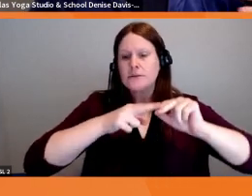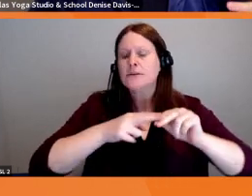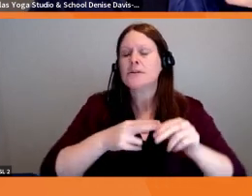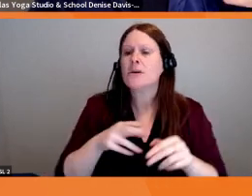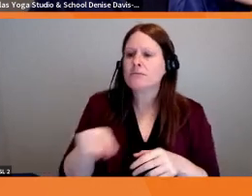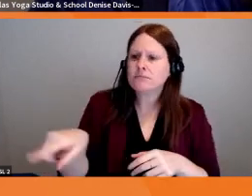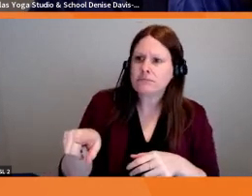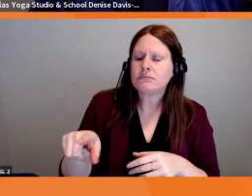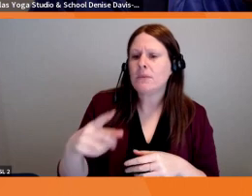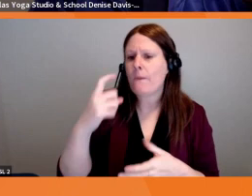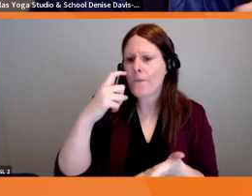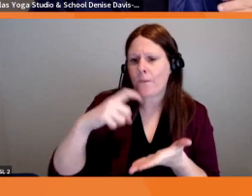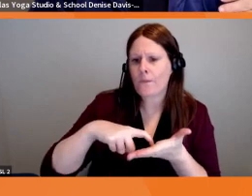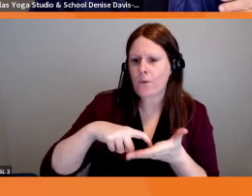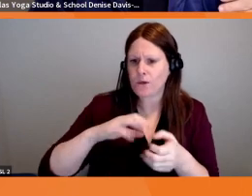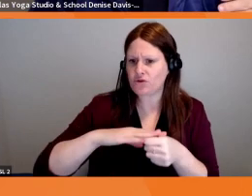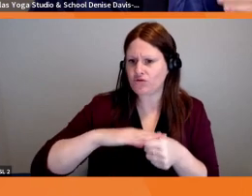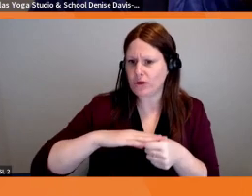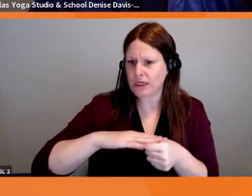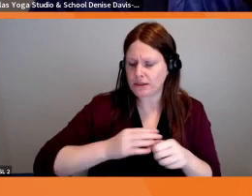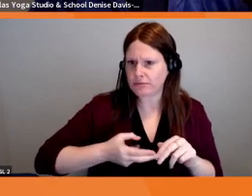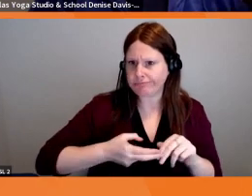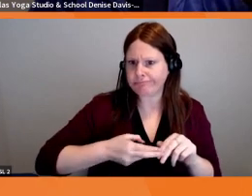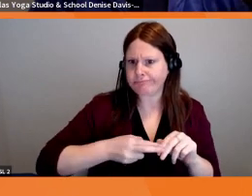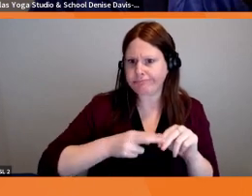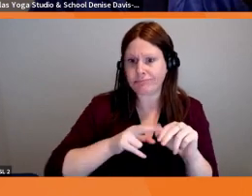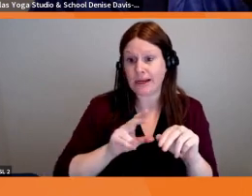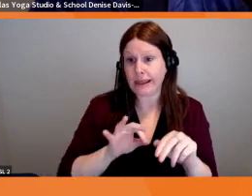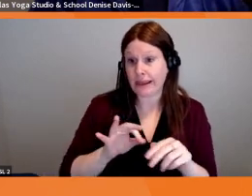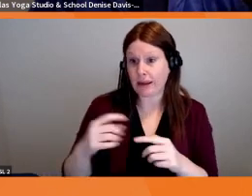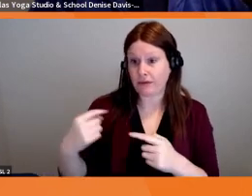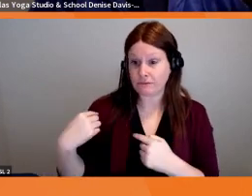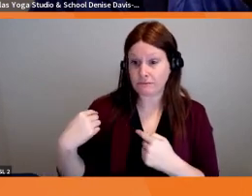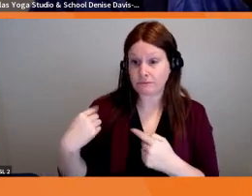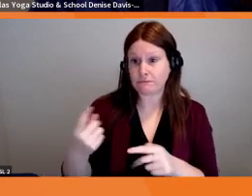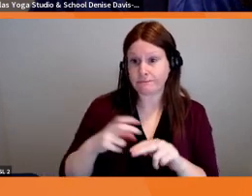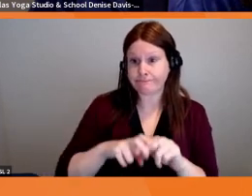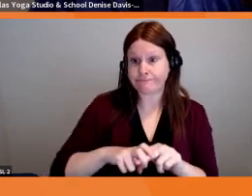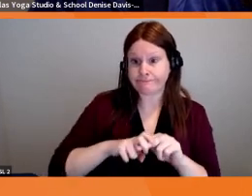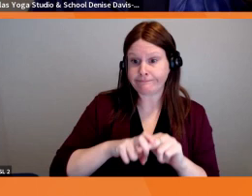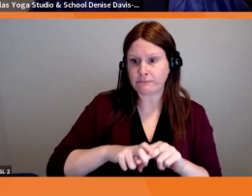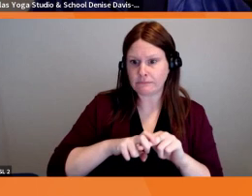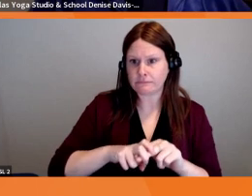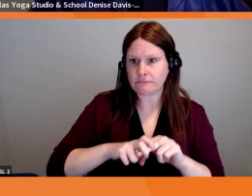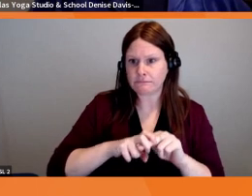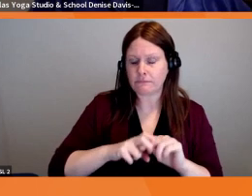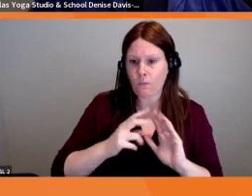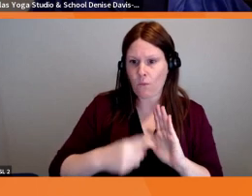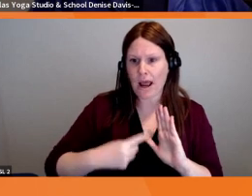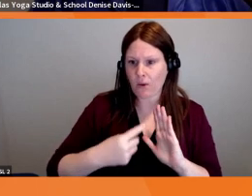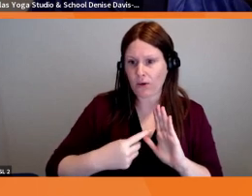me, I know stress is building up when I haven't stood up from my desk in an hour, let